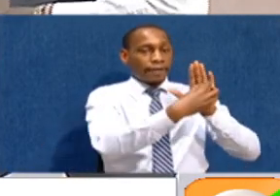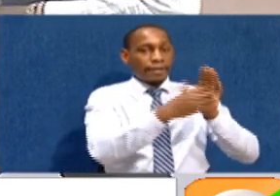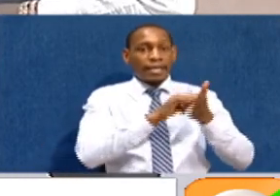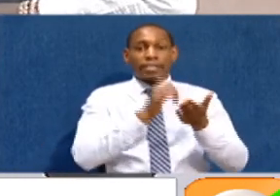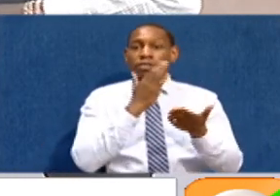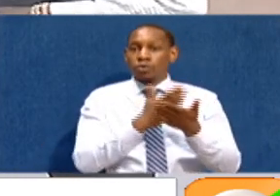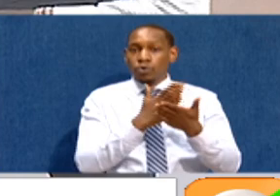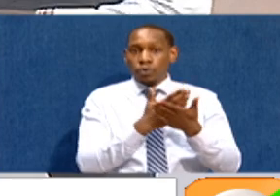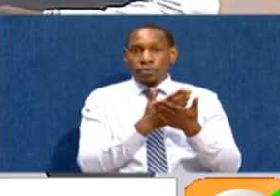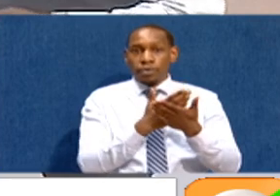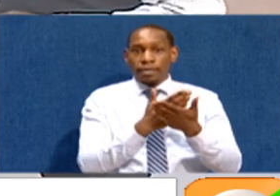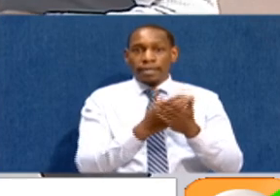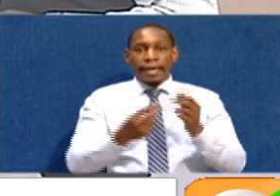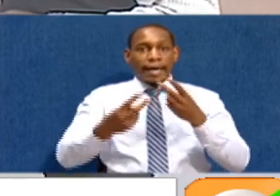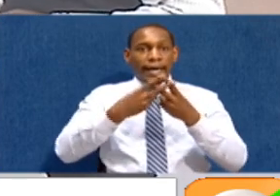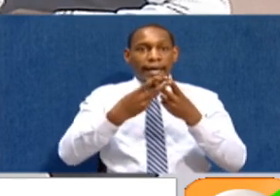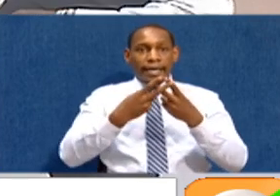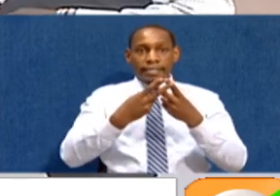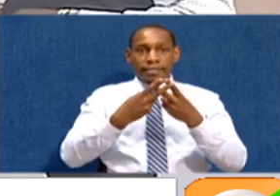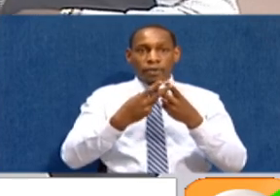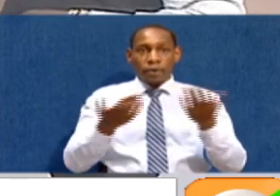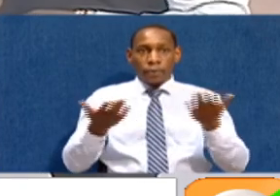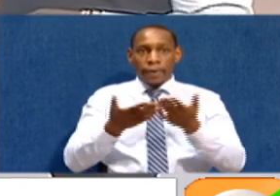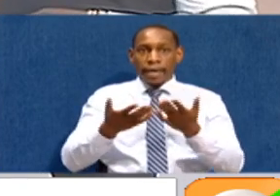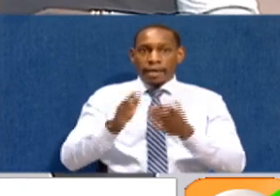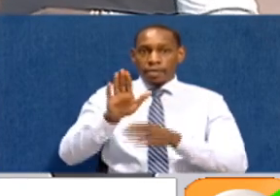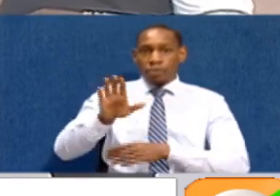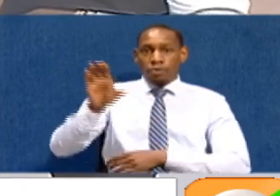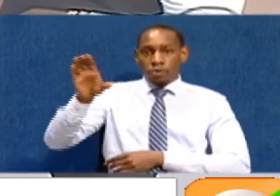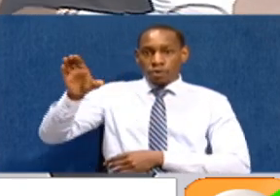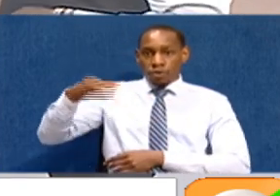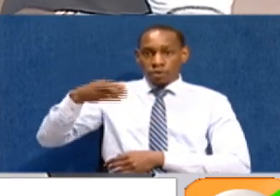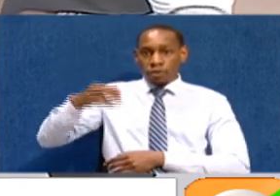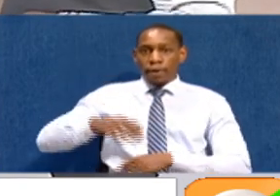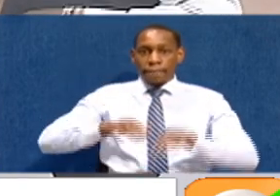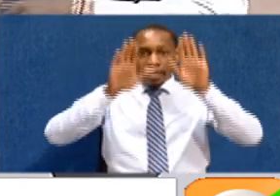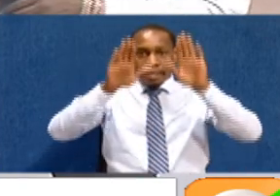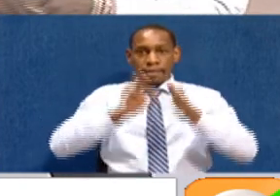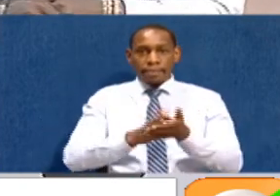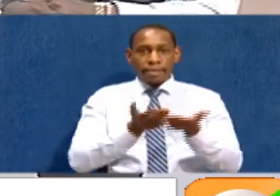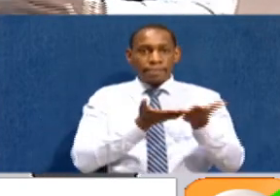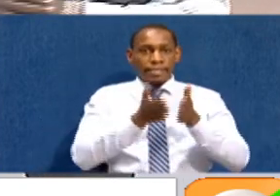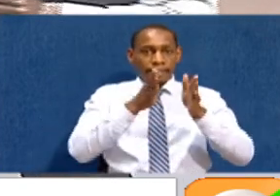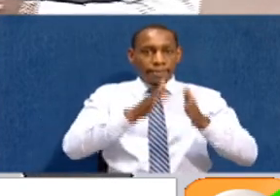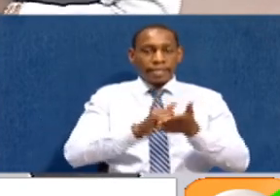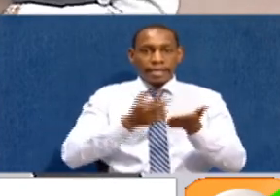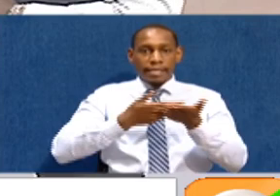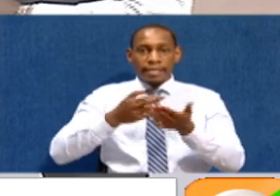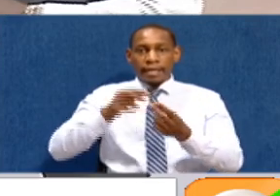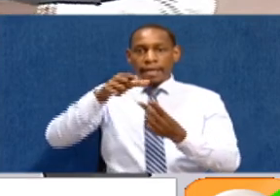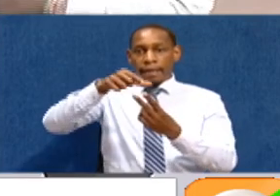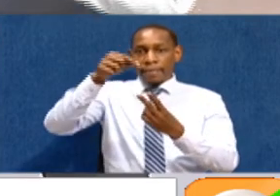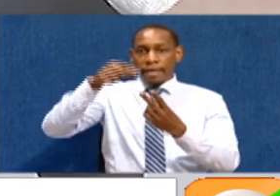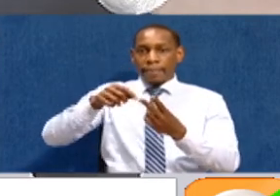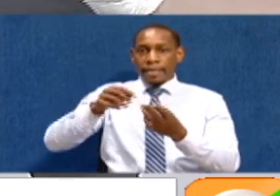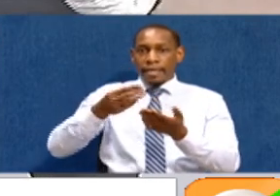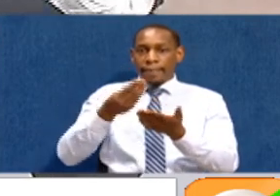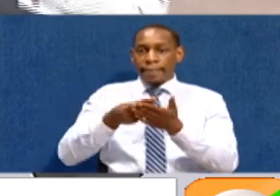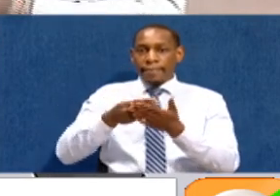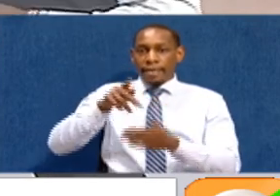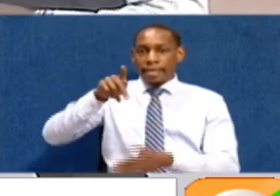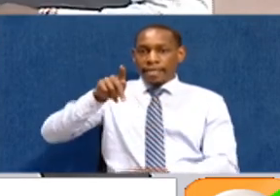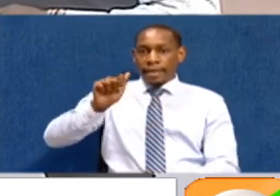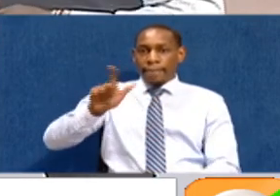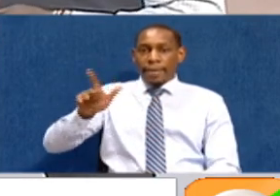That's right. Hashtag where you shop matters. Merchants who register and select PesaPal will get